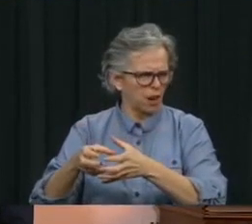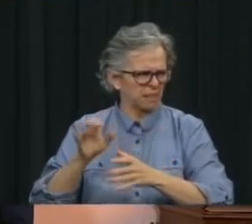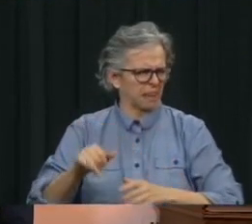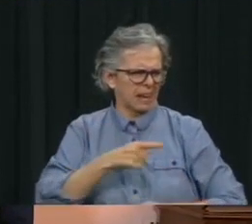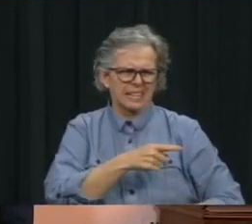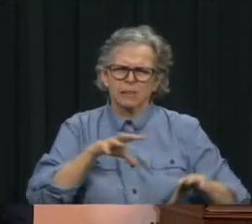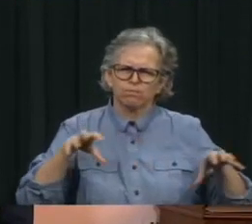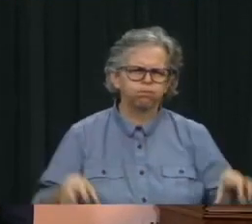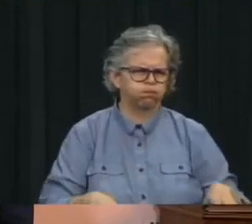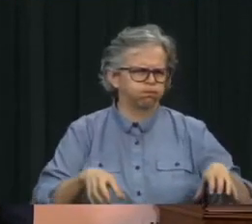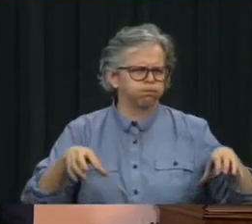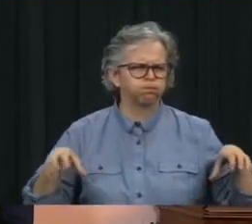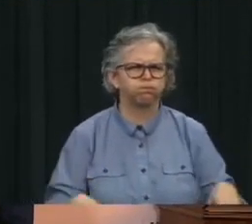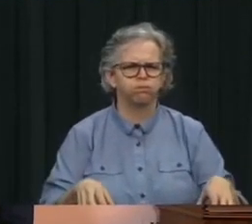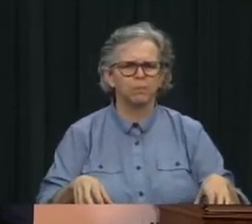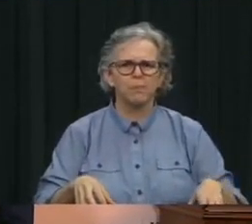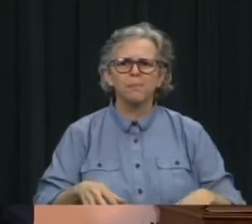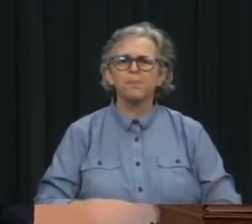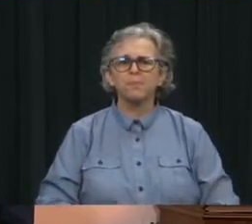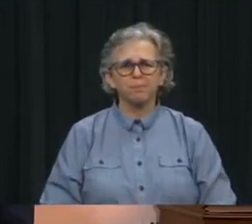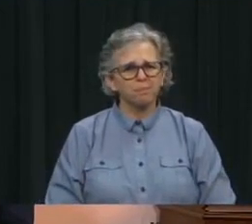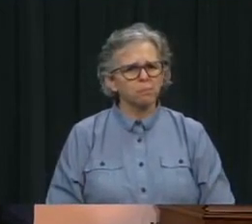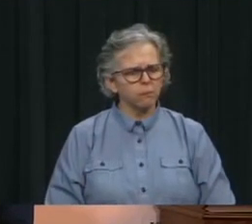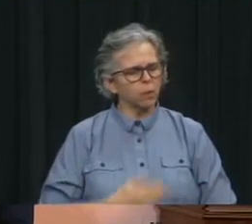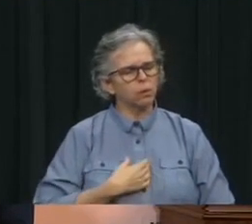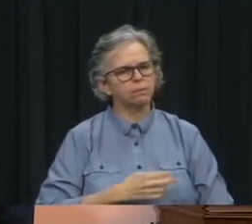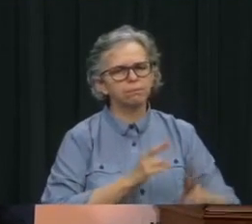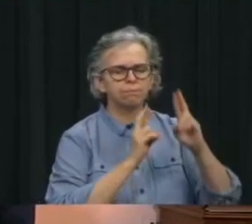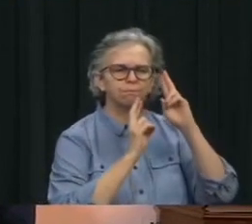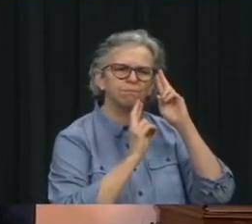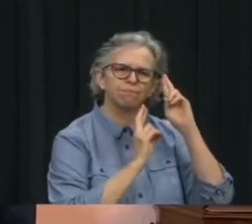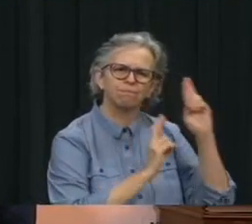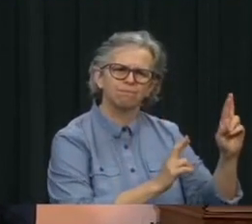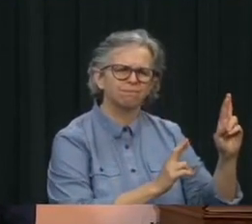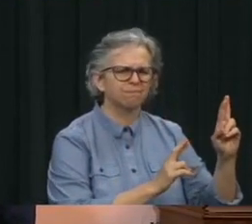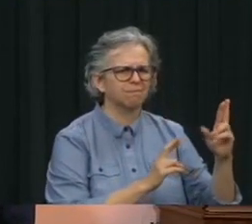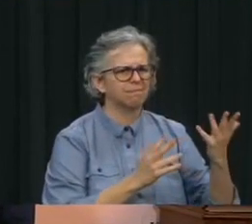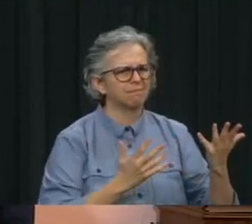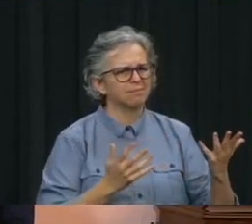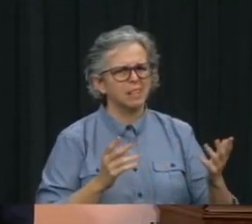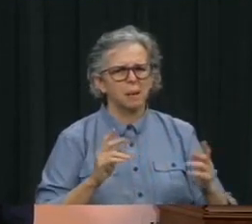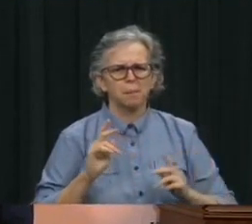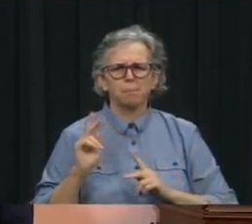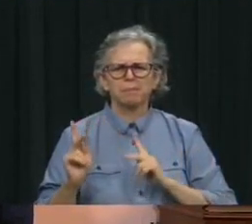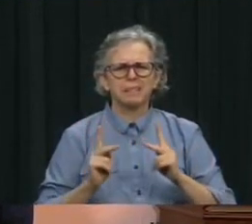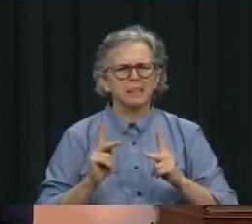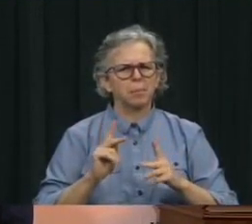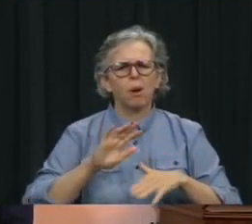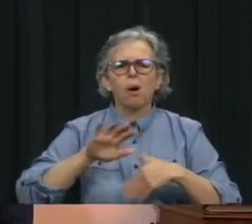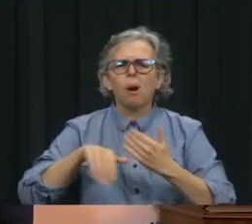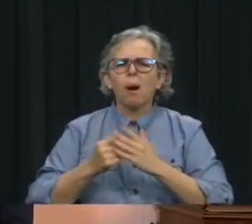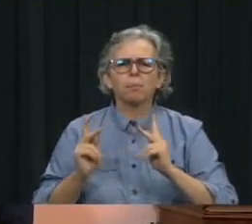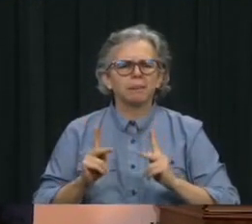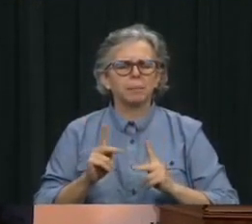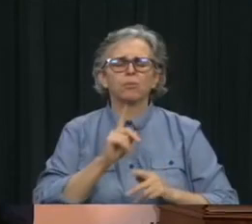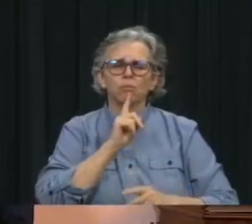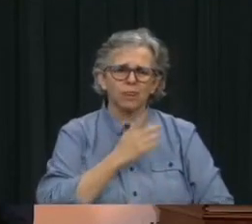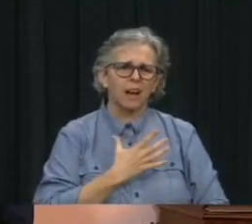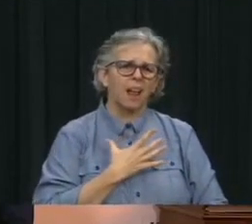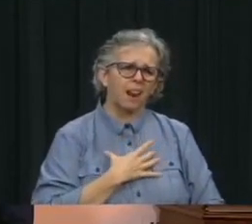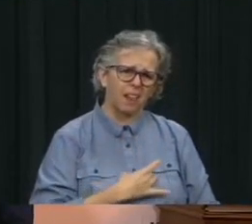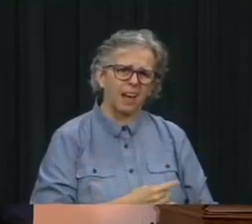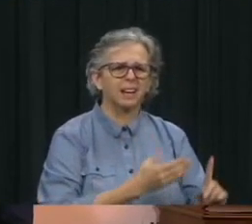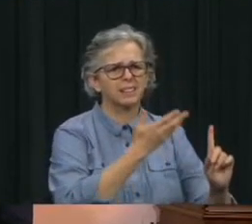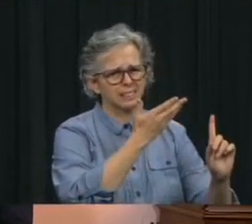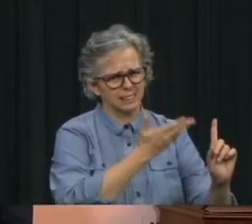Mick was very well respected and so much very liked by everyone who knew him.